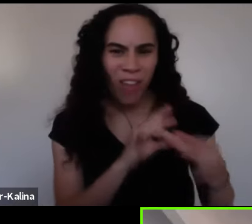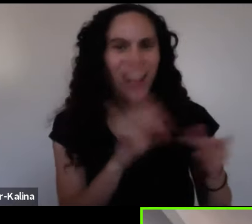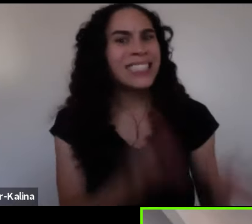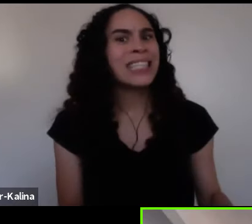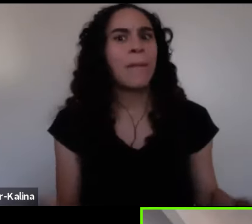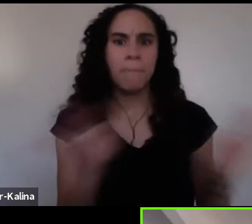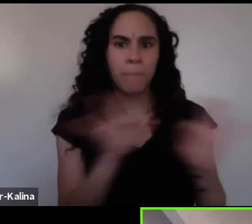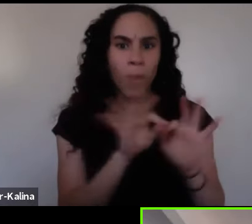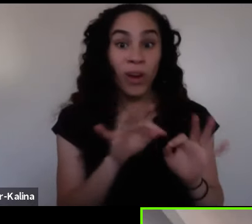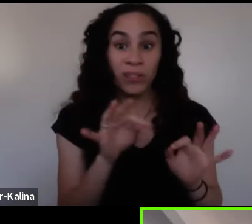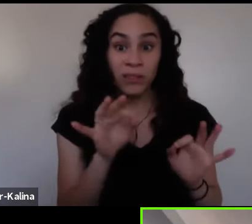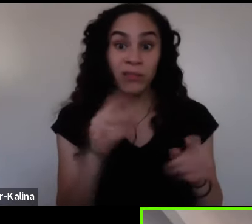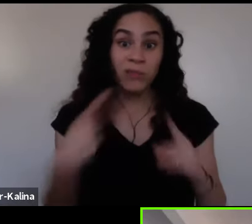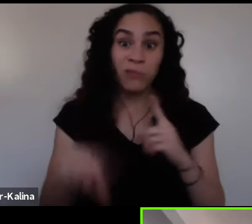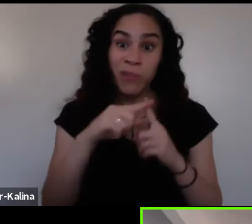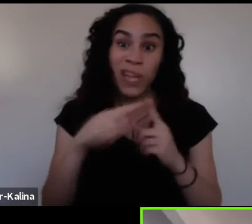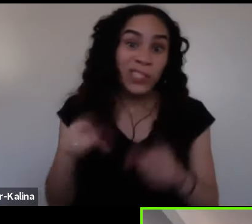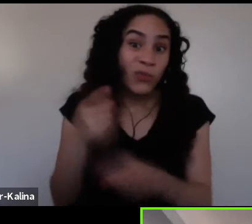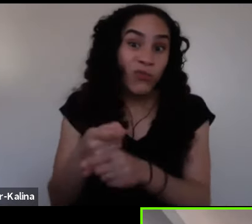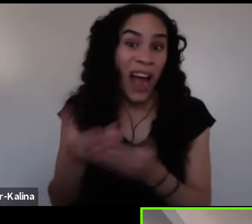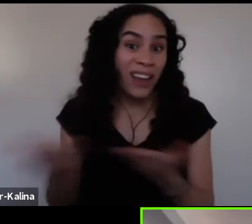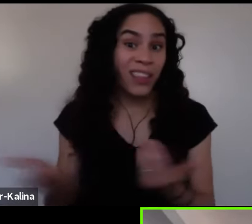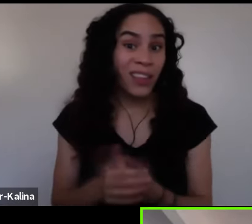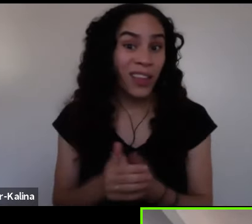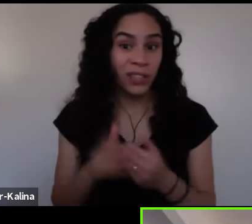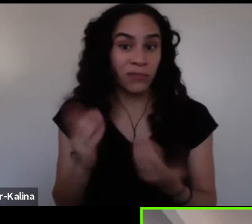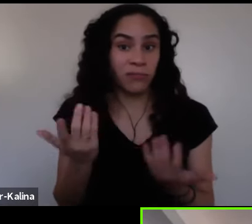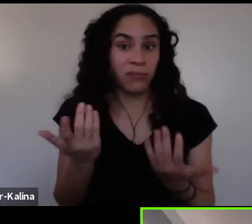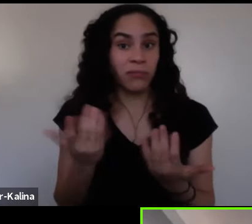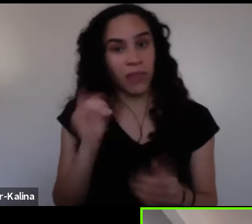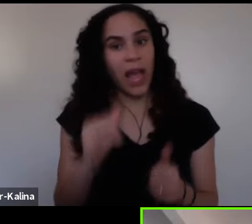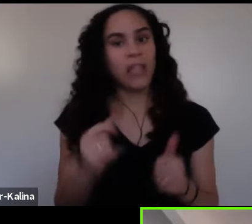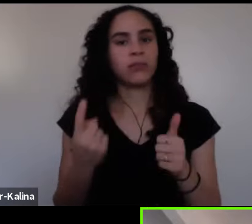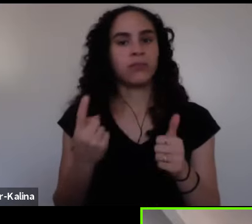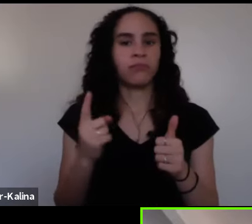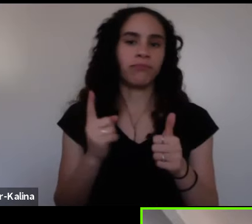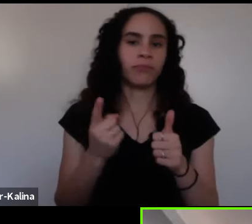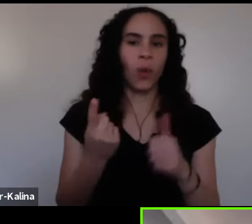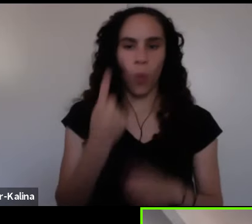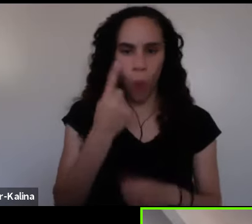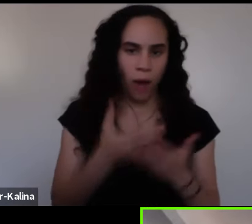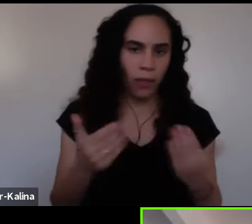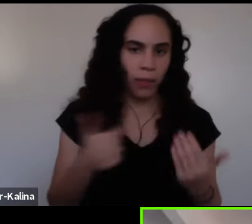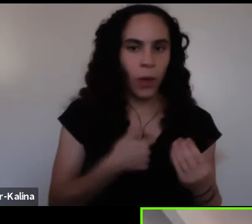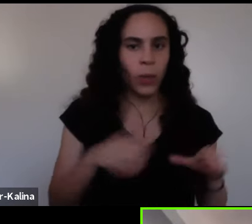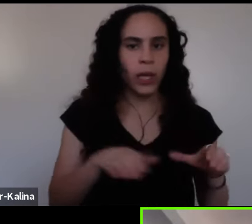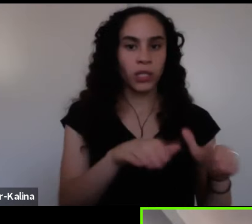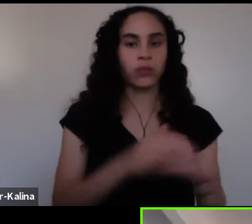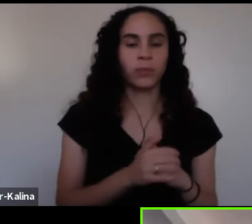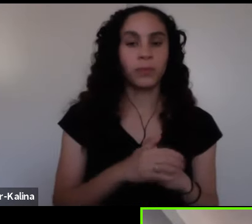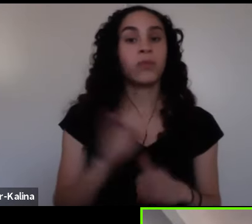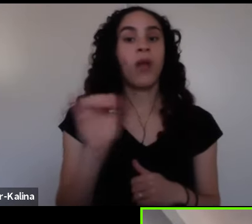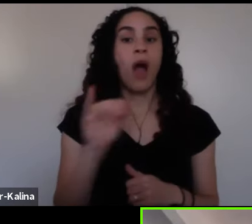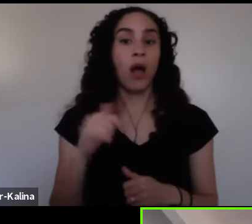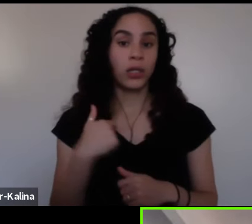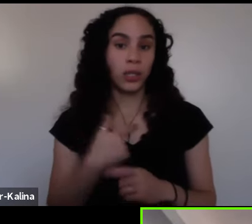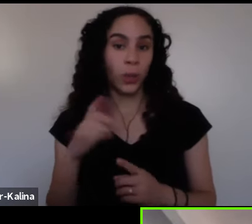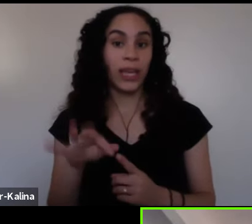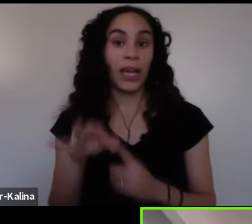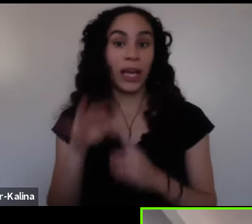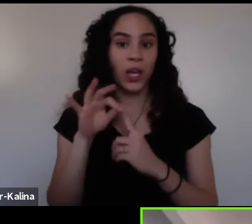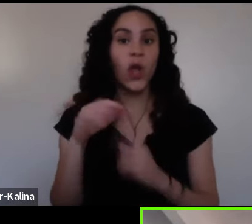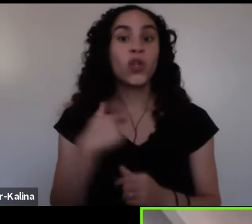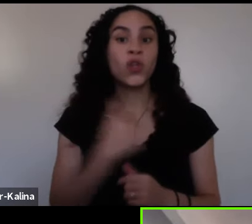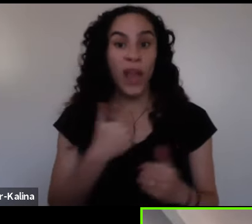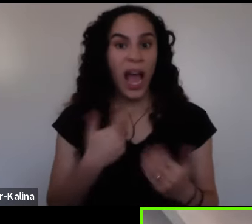do. And that's one of the things that we do. We also are very unique in that we have a relatively large